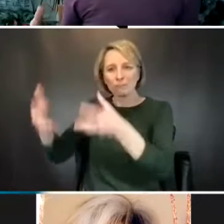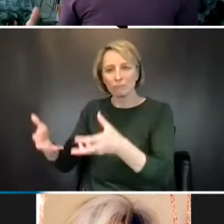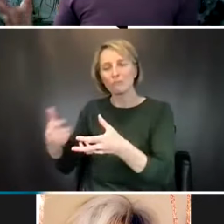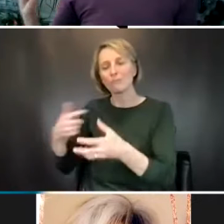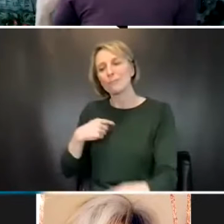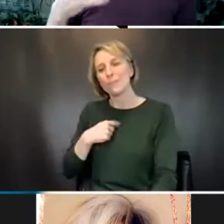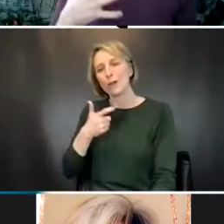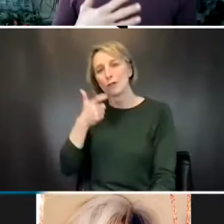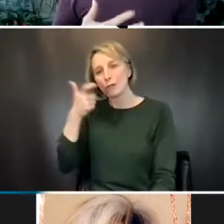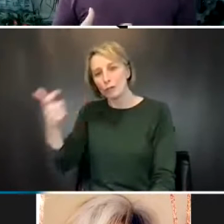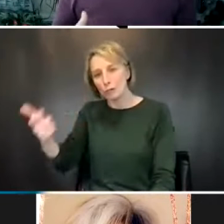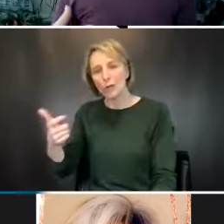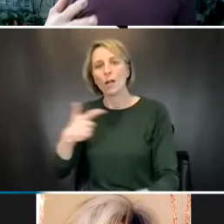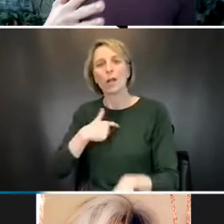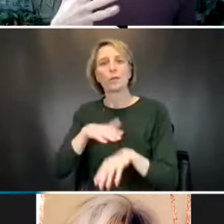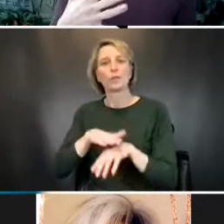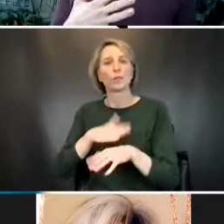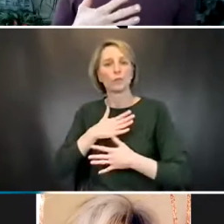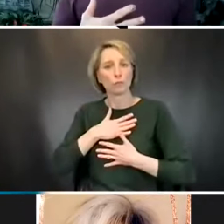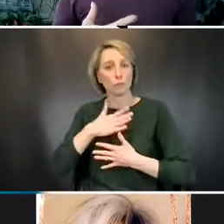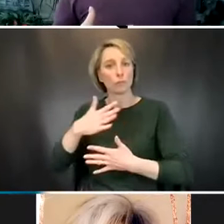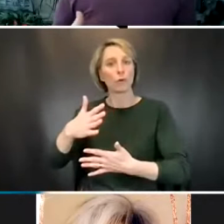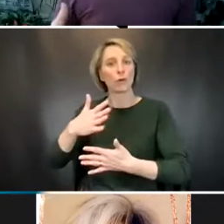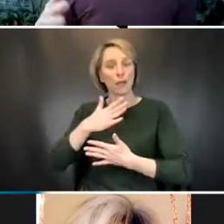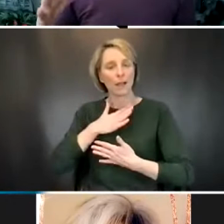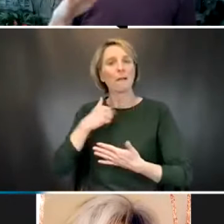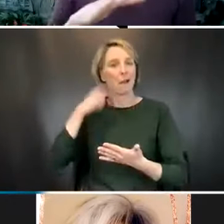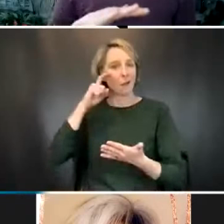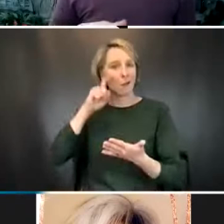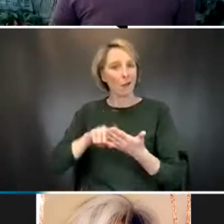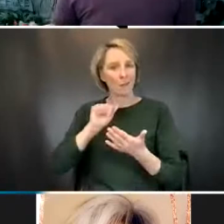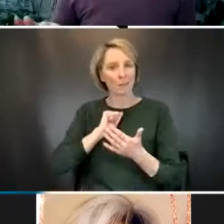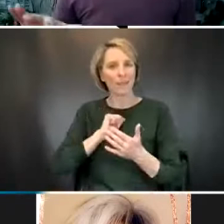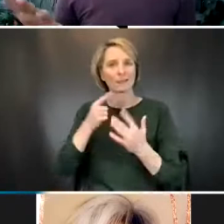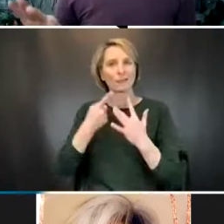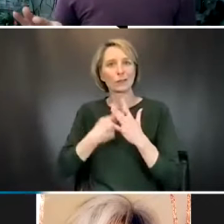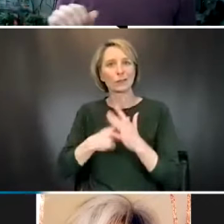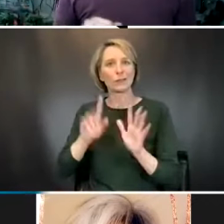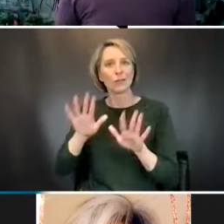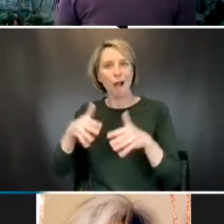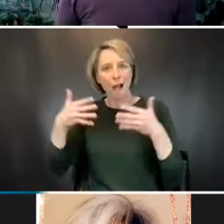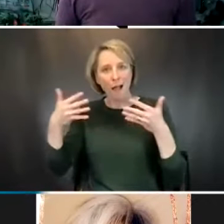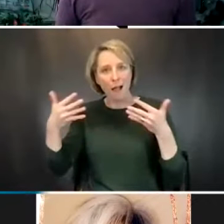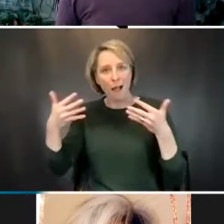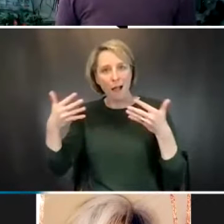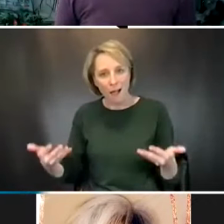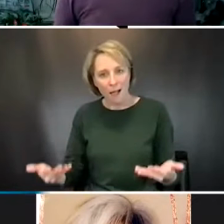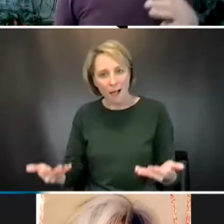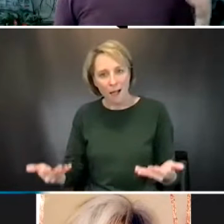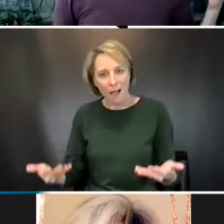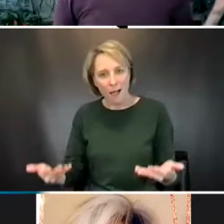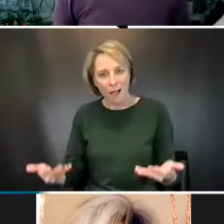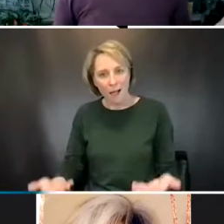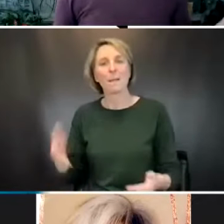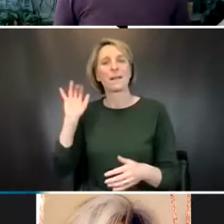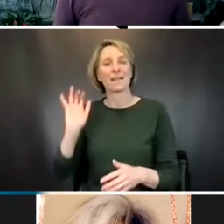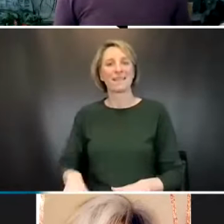plant and my breathing starts to calm. And that's become my little quiet place. At